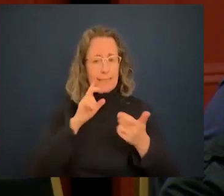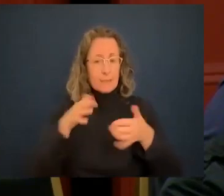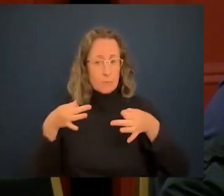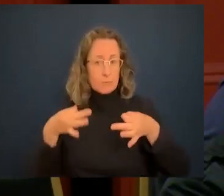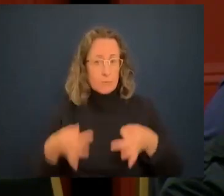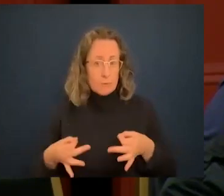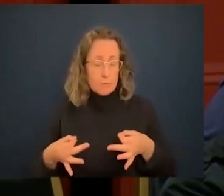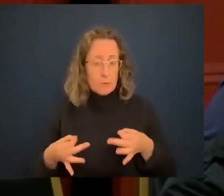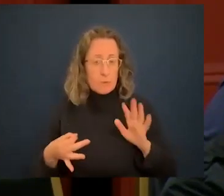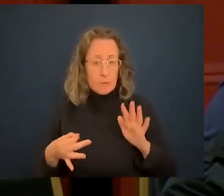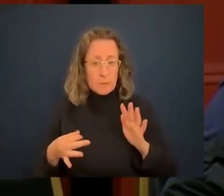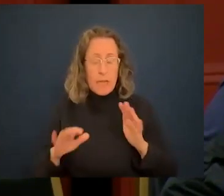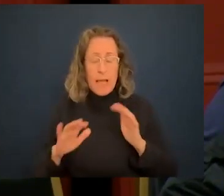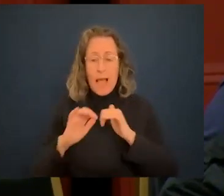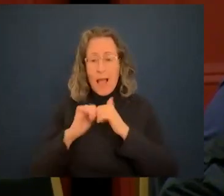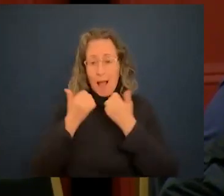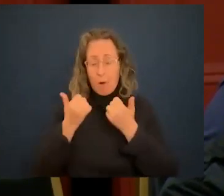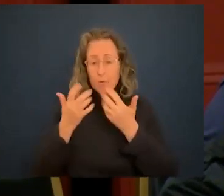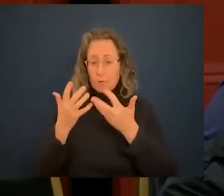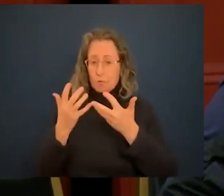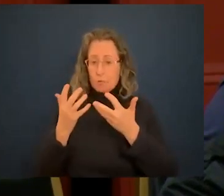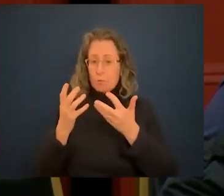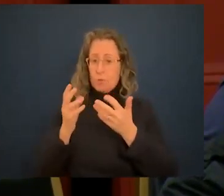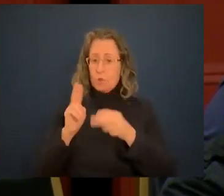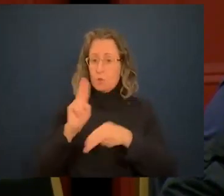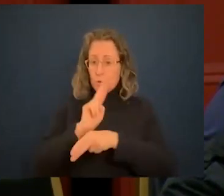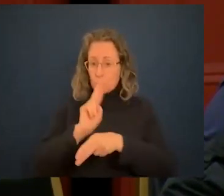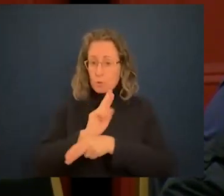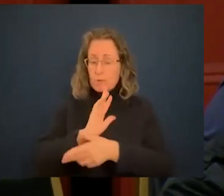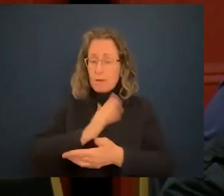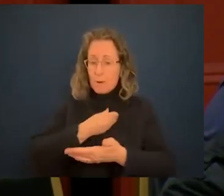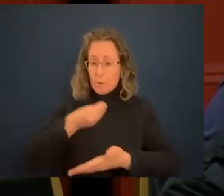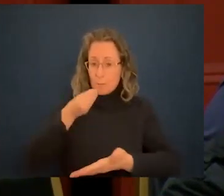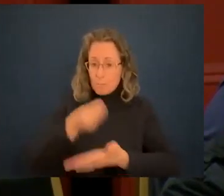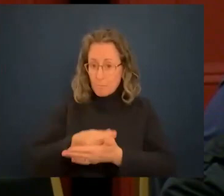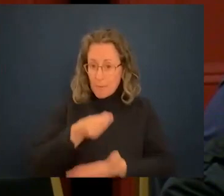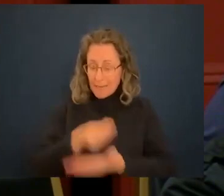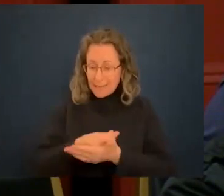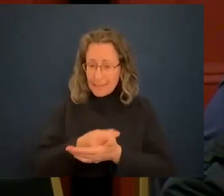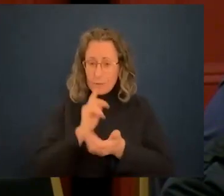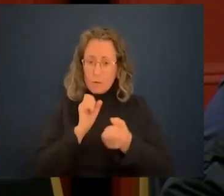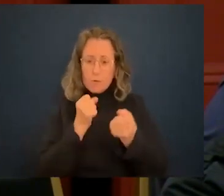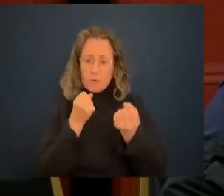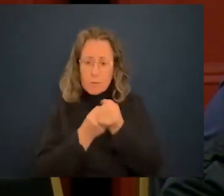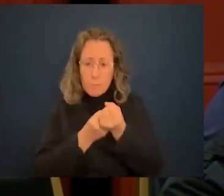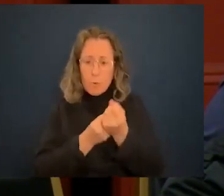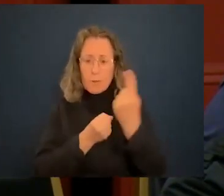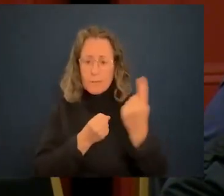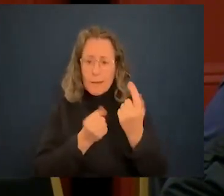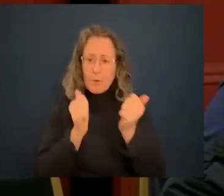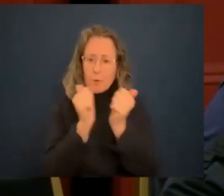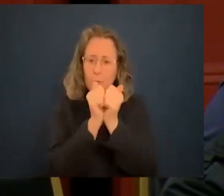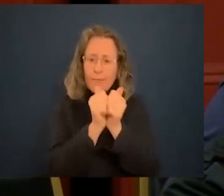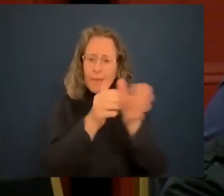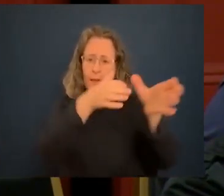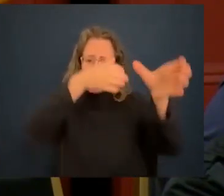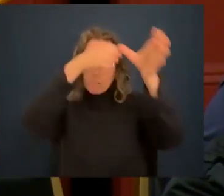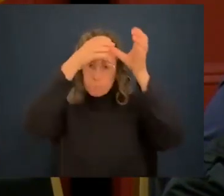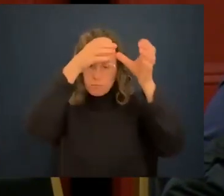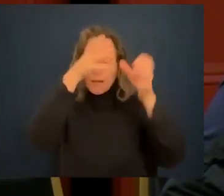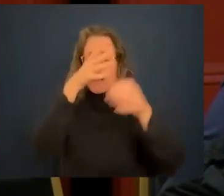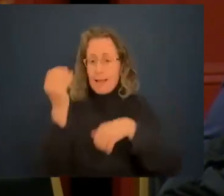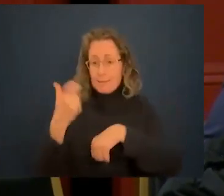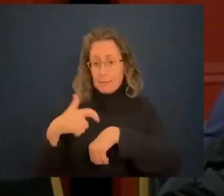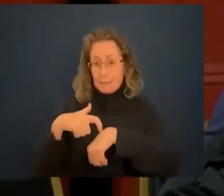somebody's with the expertise and the time really to be able to bring that to fruition and not look to